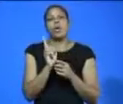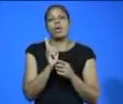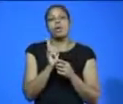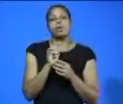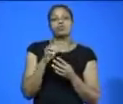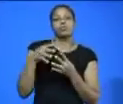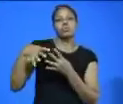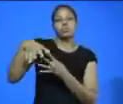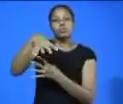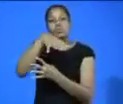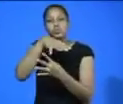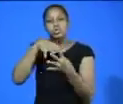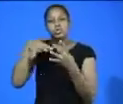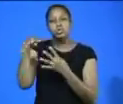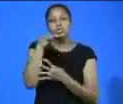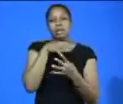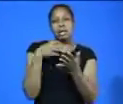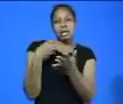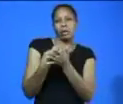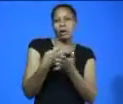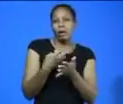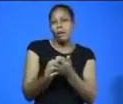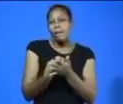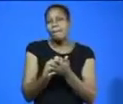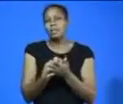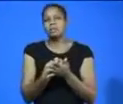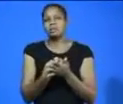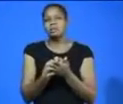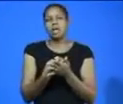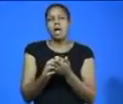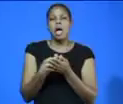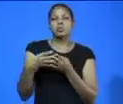sociological, and